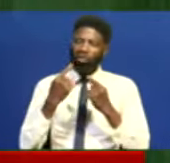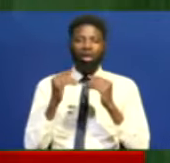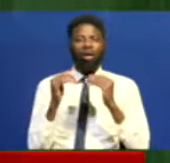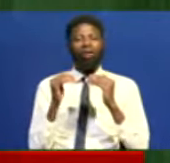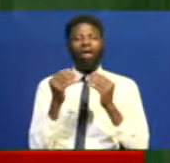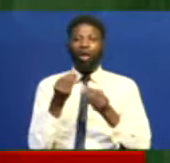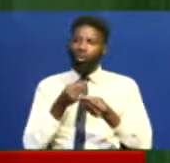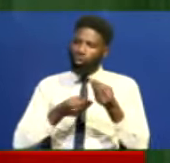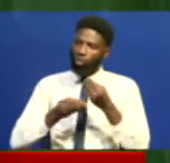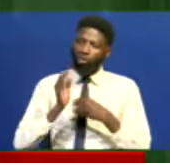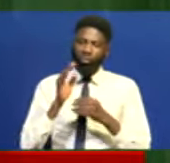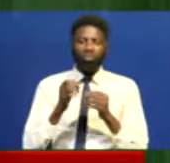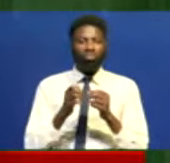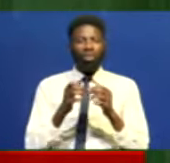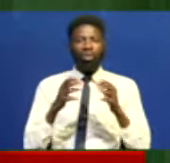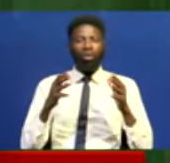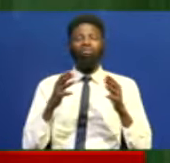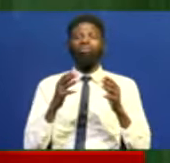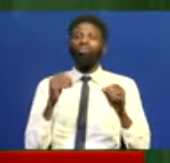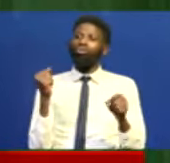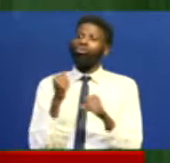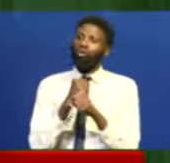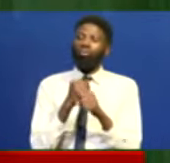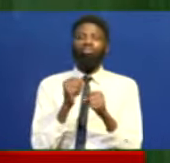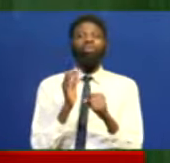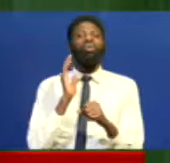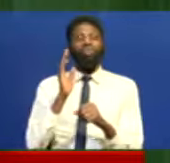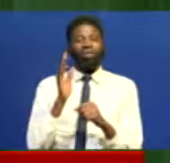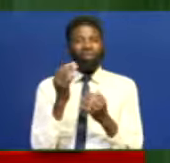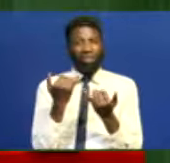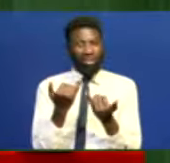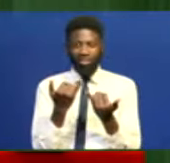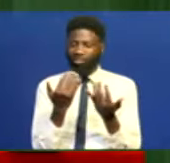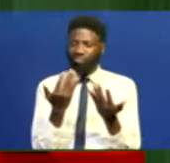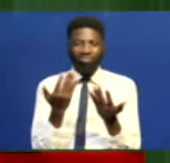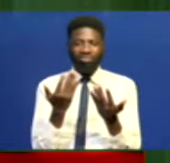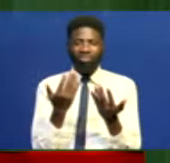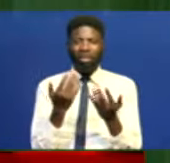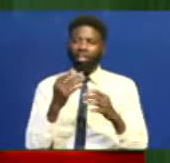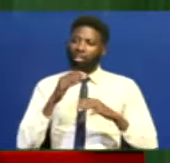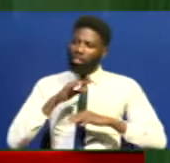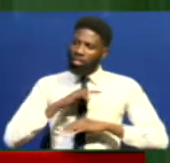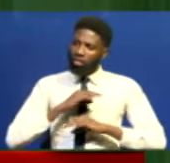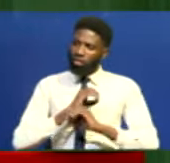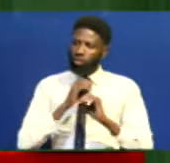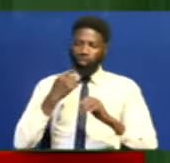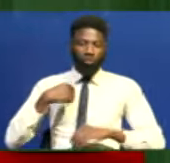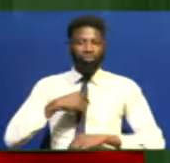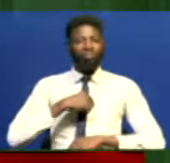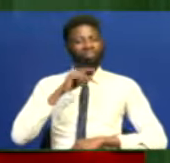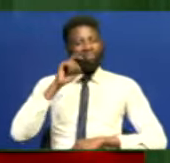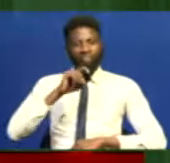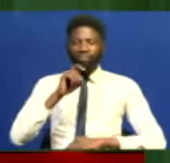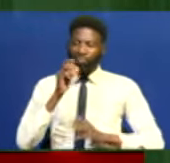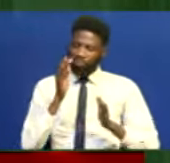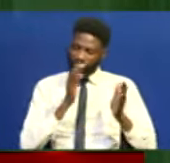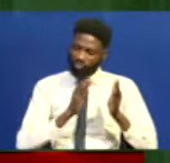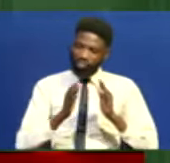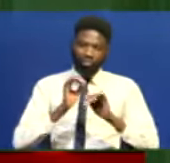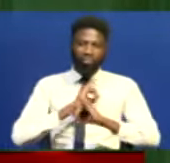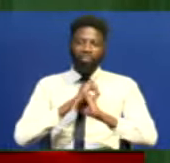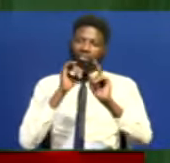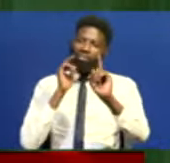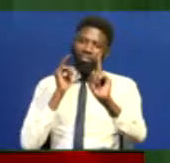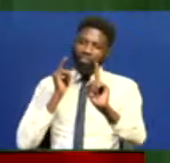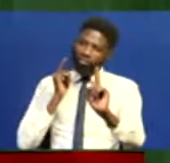is going to create jobs. It's now beyond that. We have to be deliberate. We have to be intentional